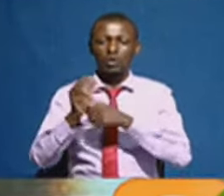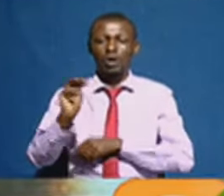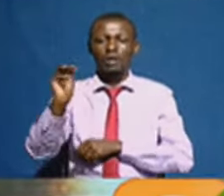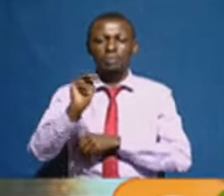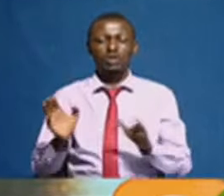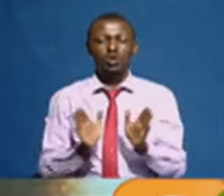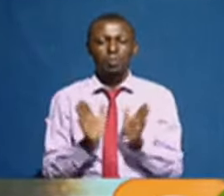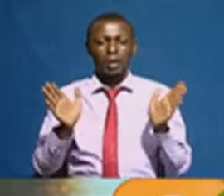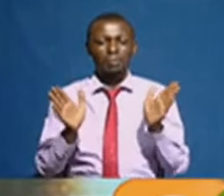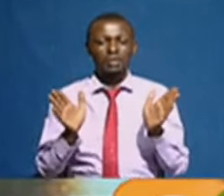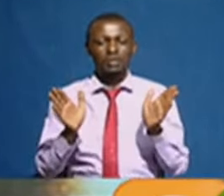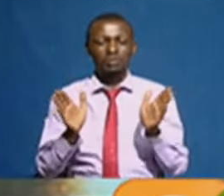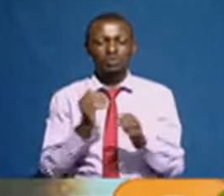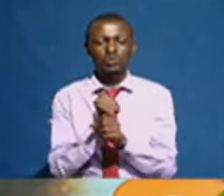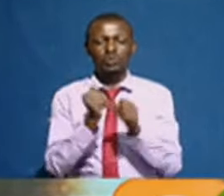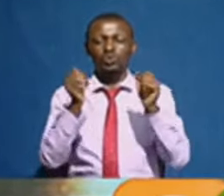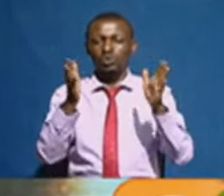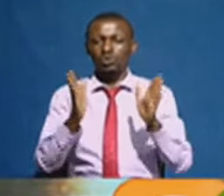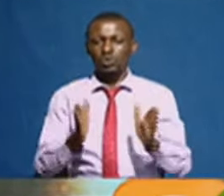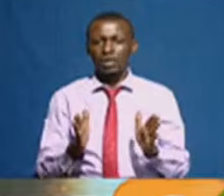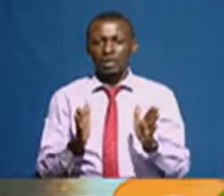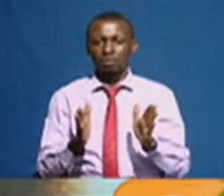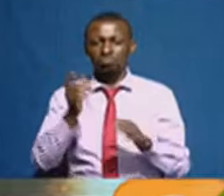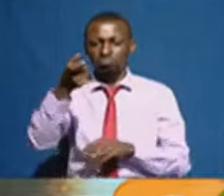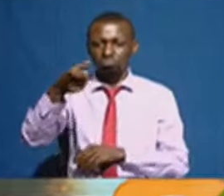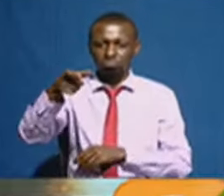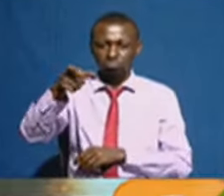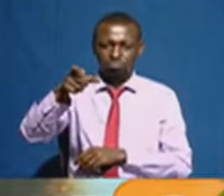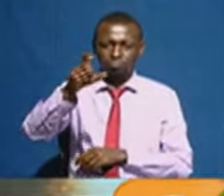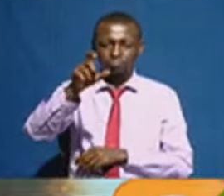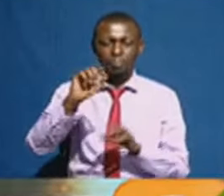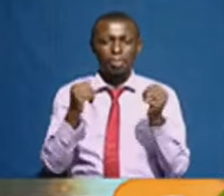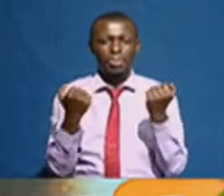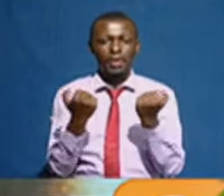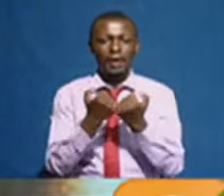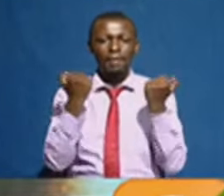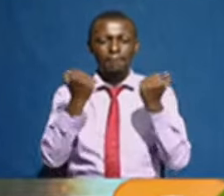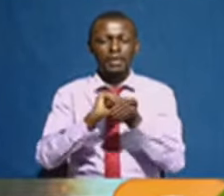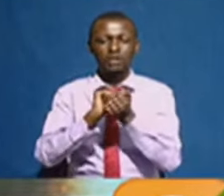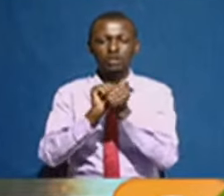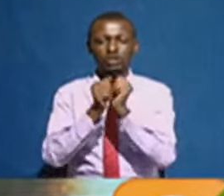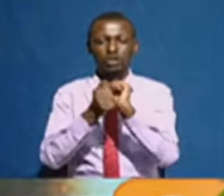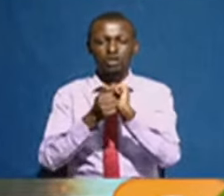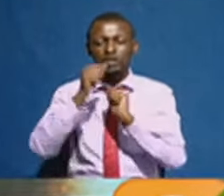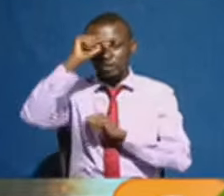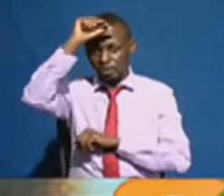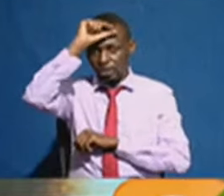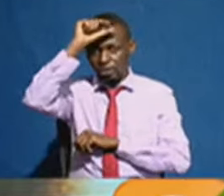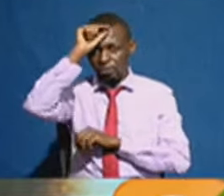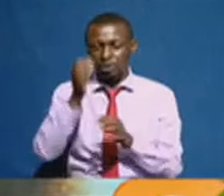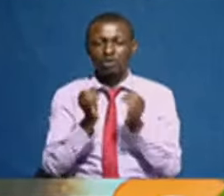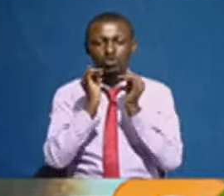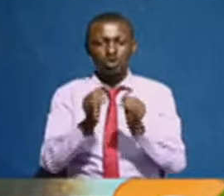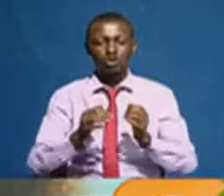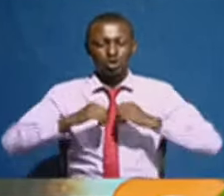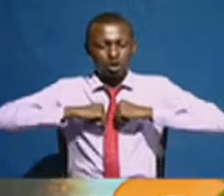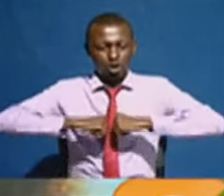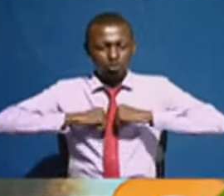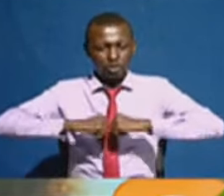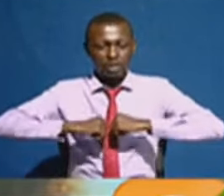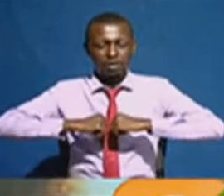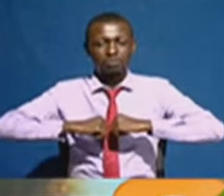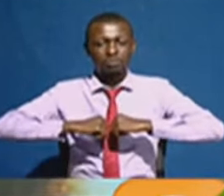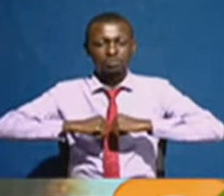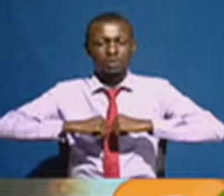officers. Part of the increment has been occasioned by regime changes where new officers or new office